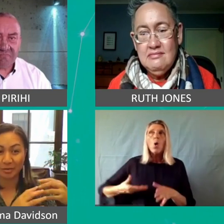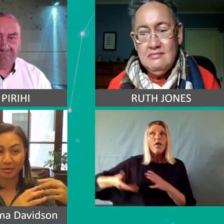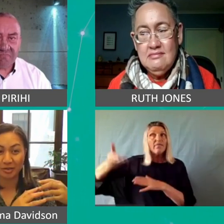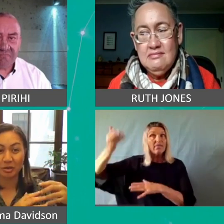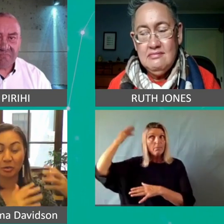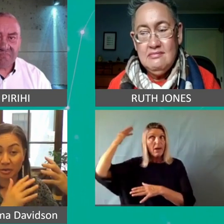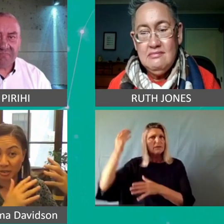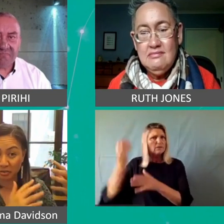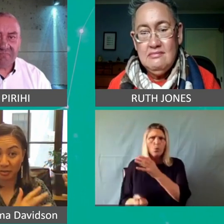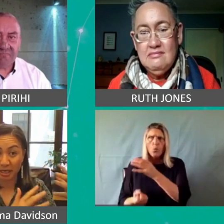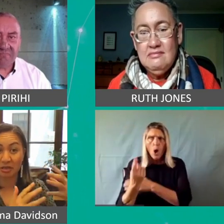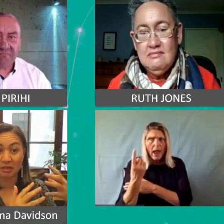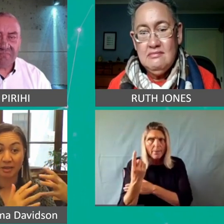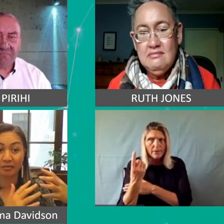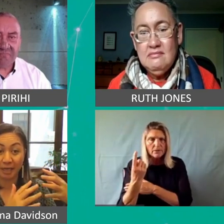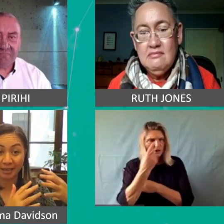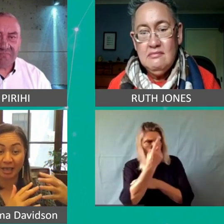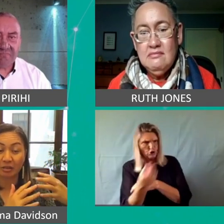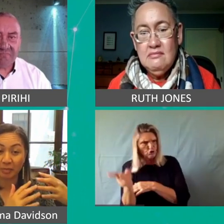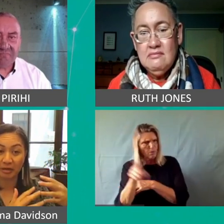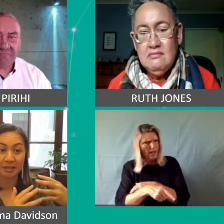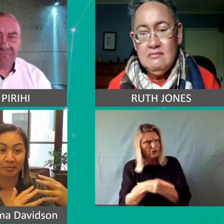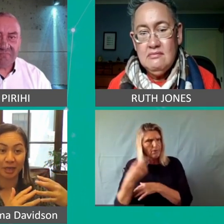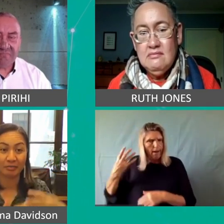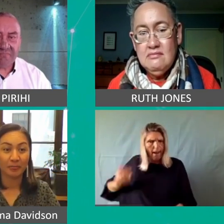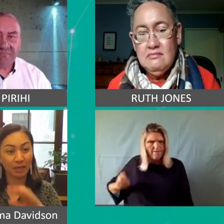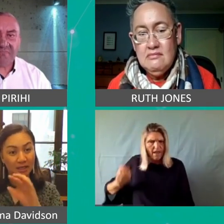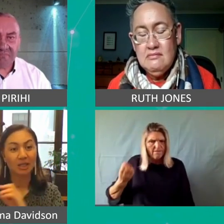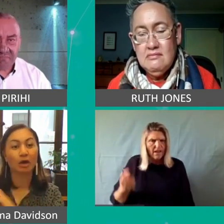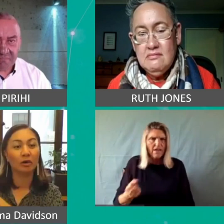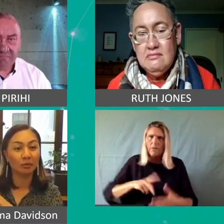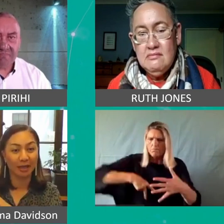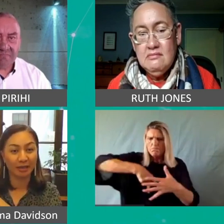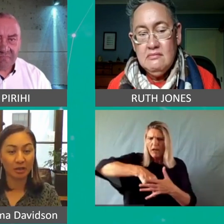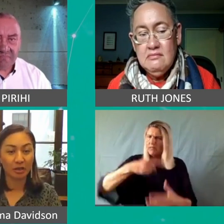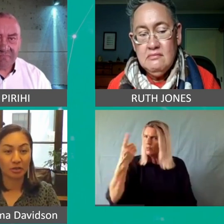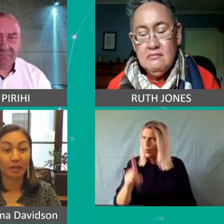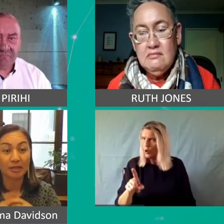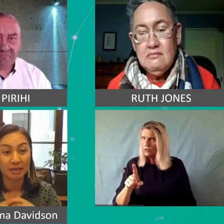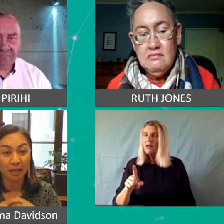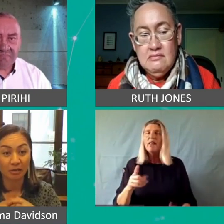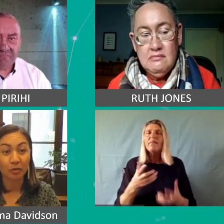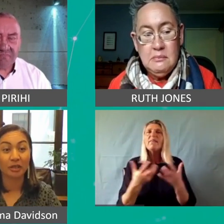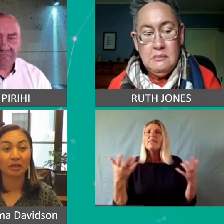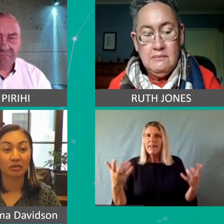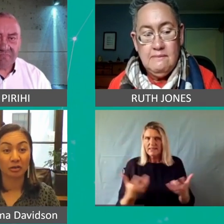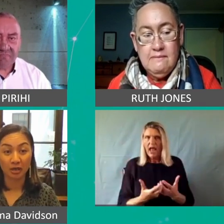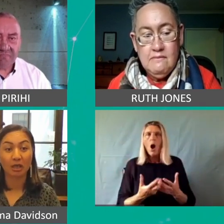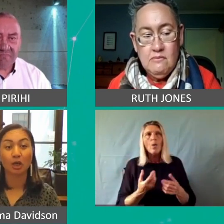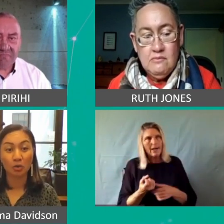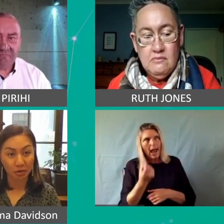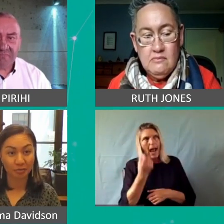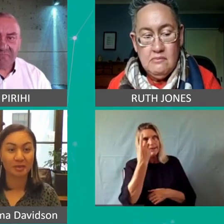context was, what the discriminations have been and the barriers have been, is the only way to understand what the